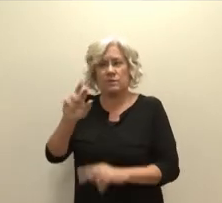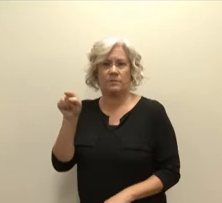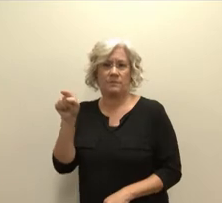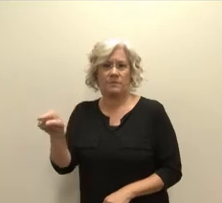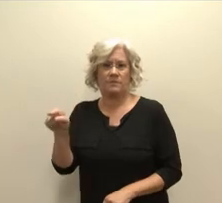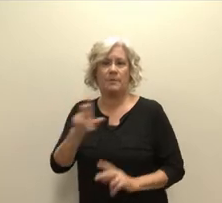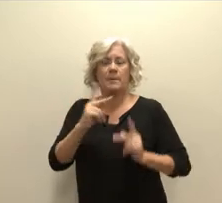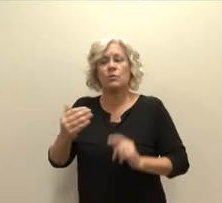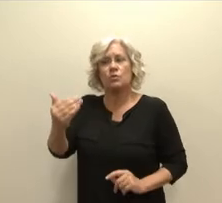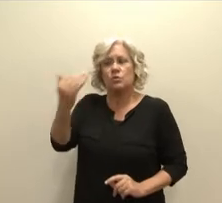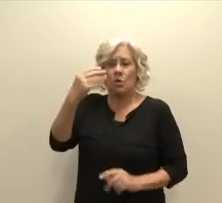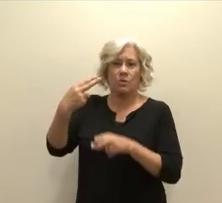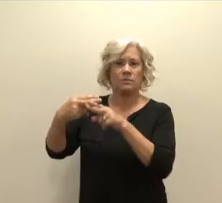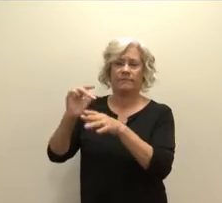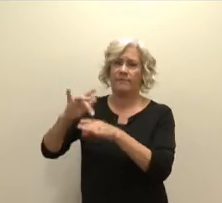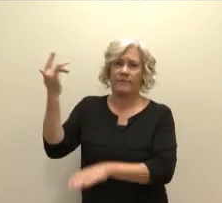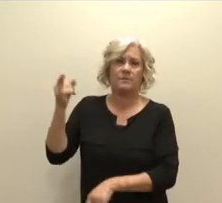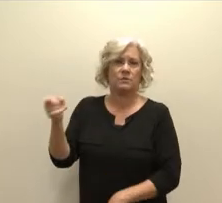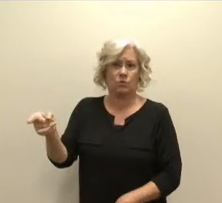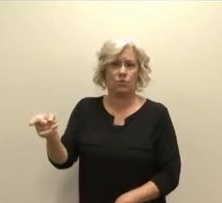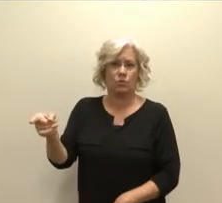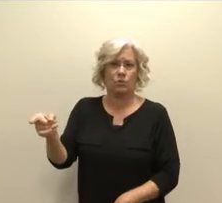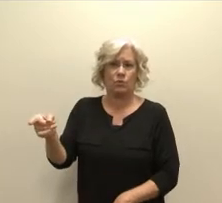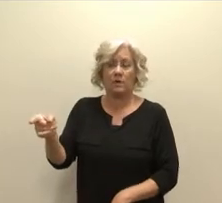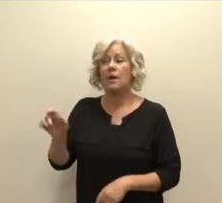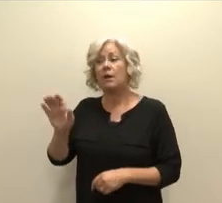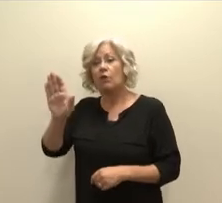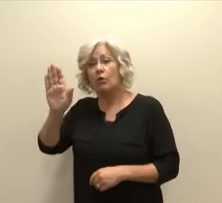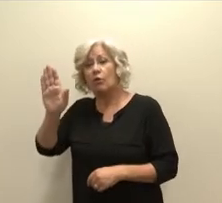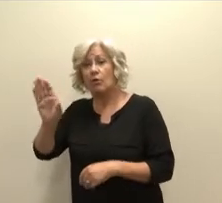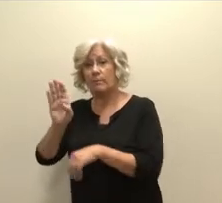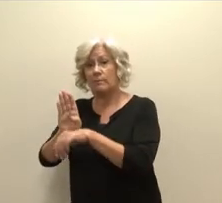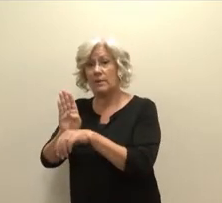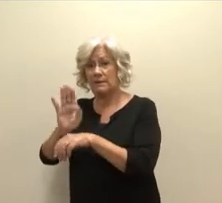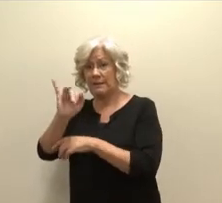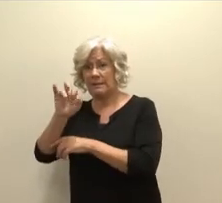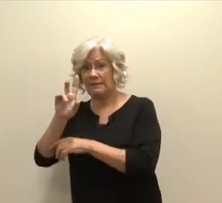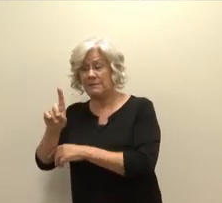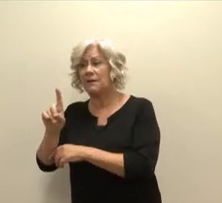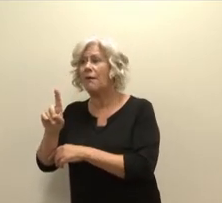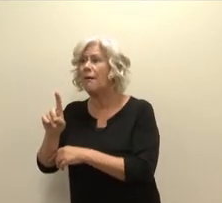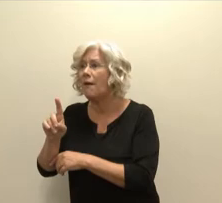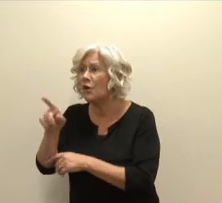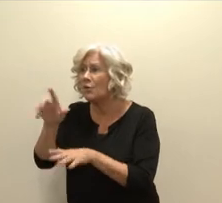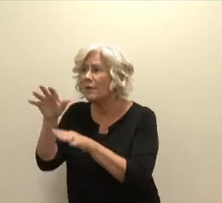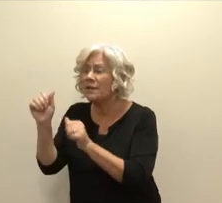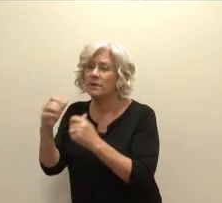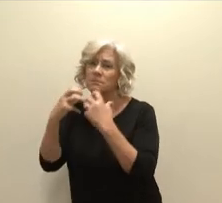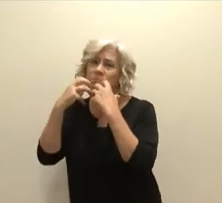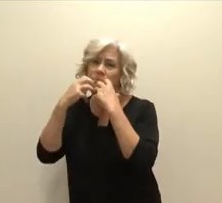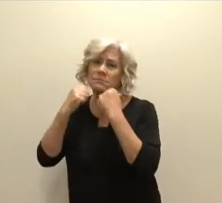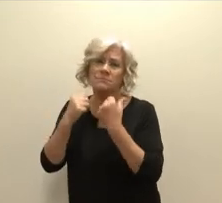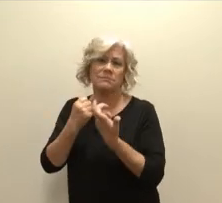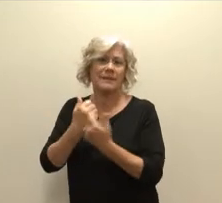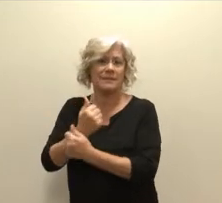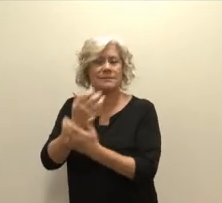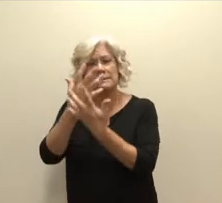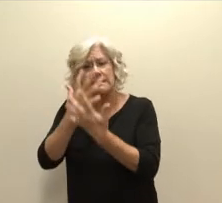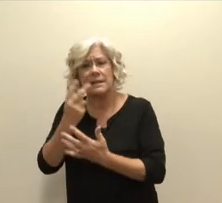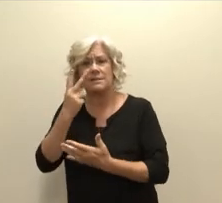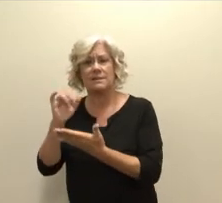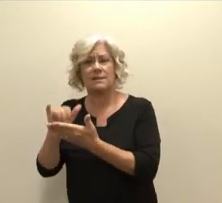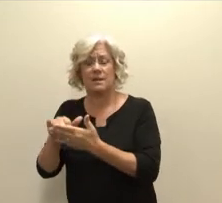12, and she is well loved by the district that she's leaving. They are very sad to see her go. I agree